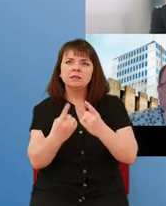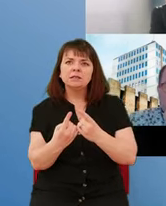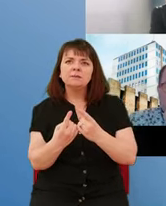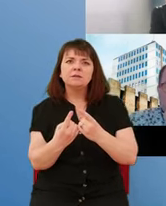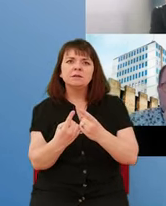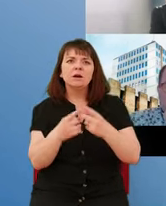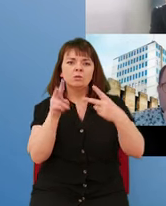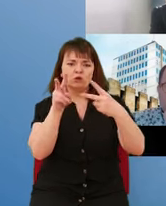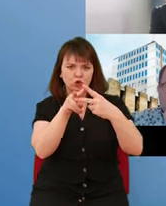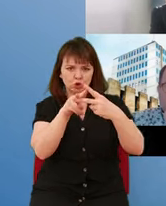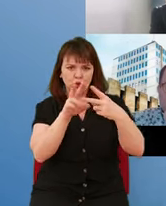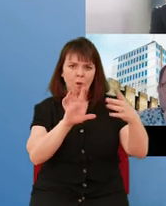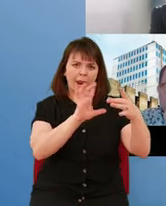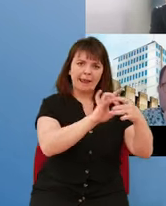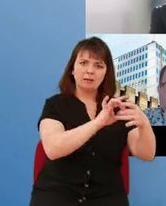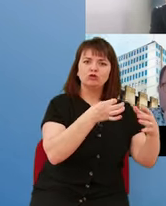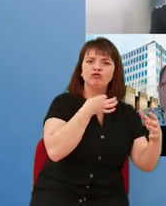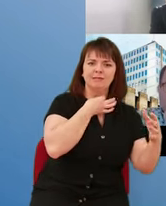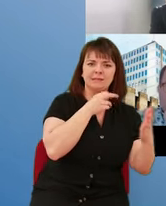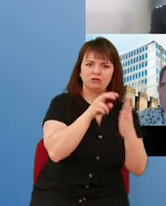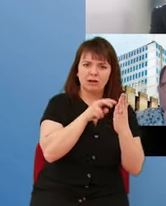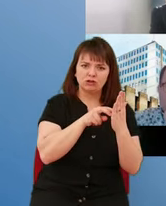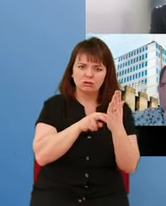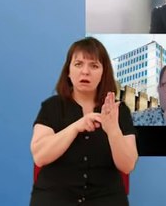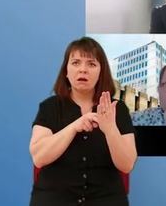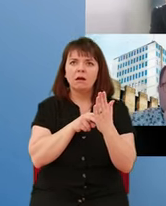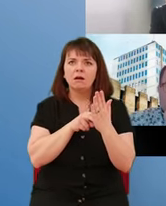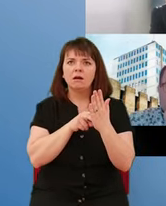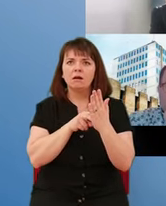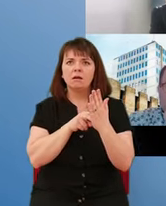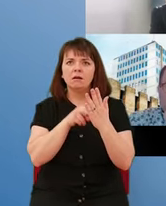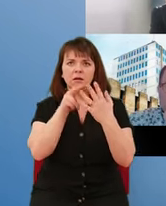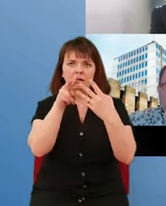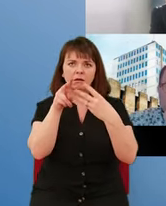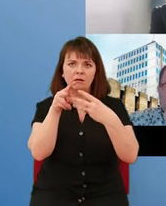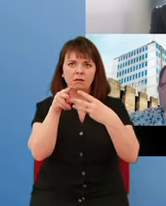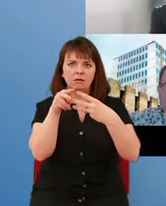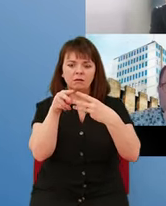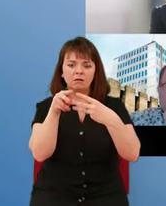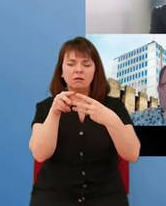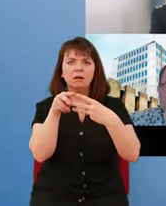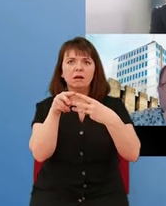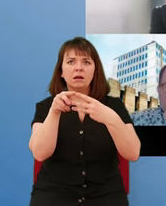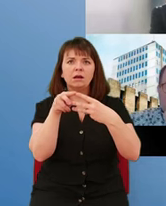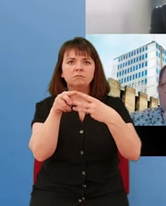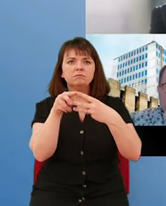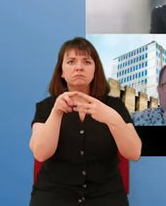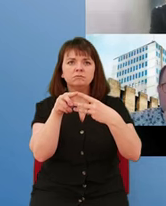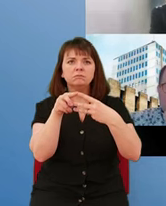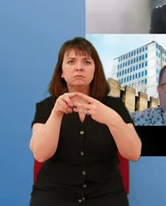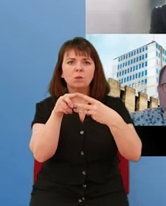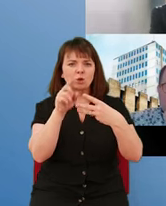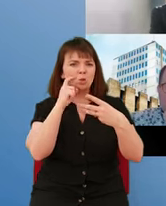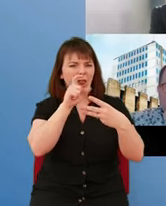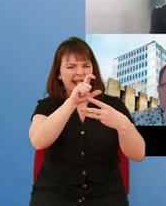which I think we can cut in the risk register if they're still outstanding. And then there was just 1 item